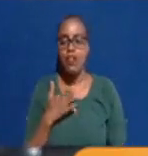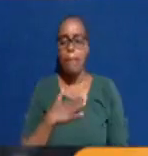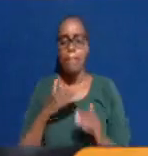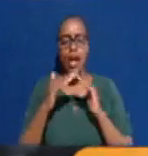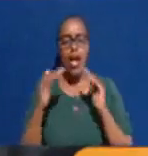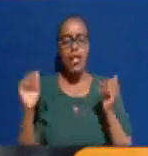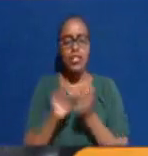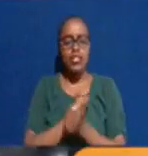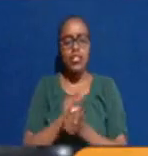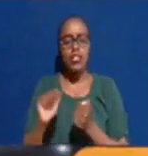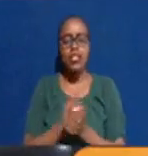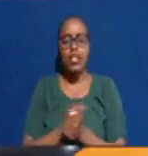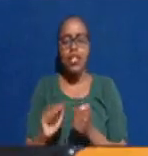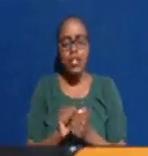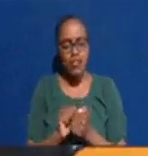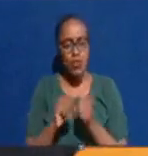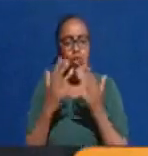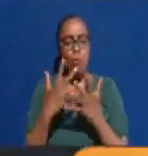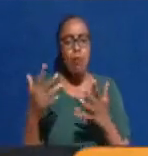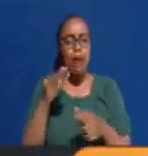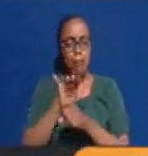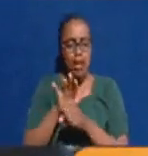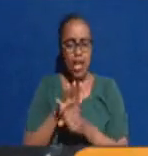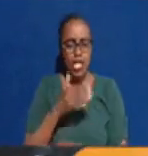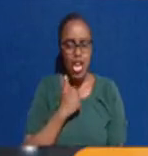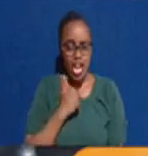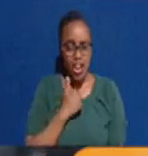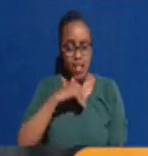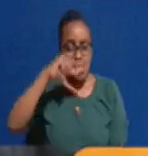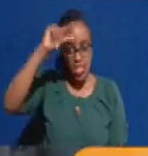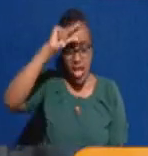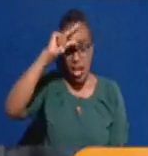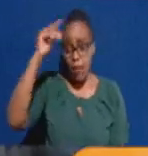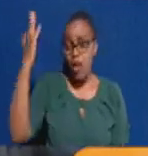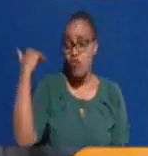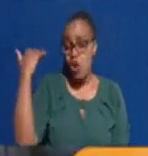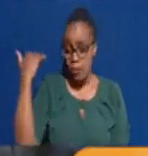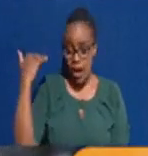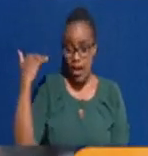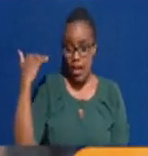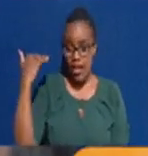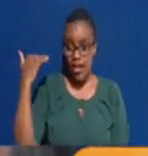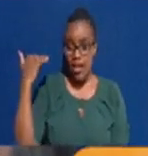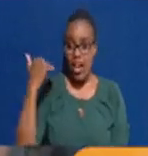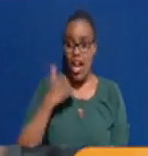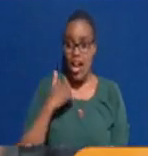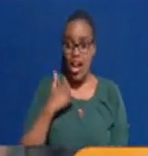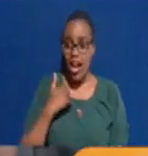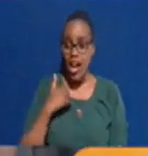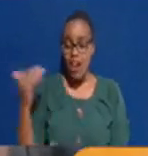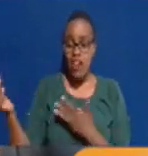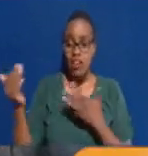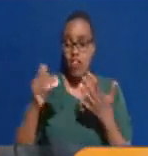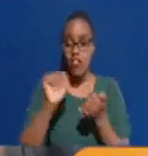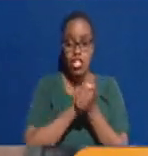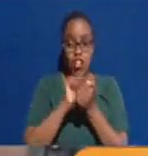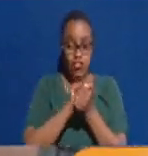ya 4.2 million na wakati huo serikali ambayo imetoka mamlakani ikatuwekea curfew on